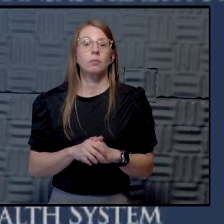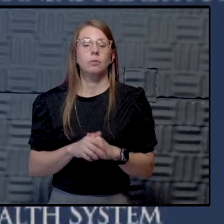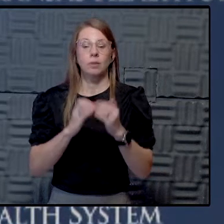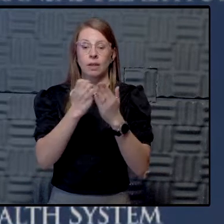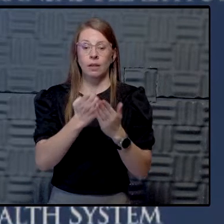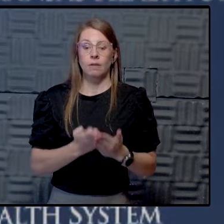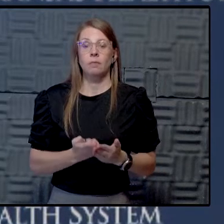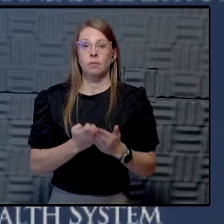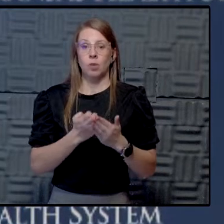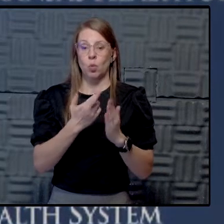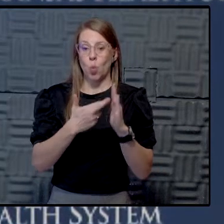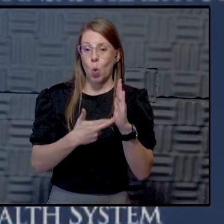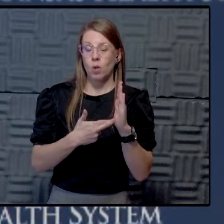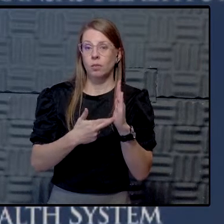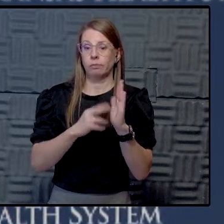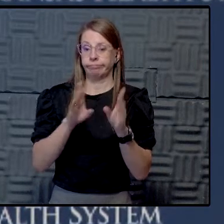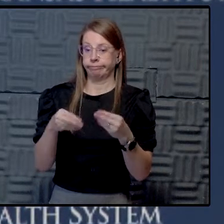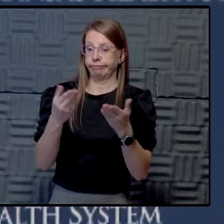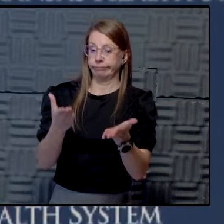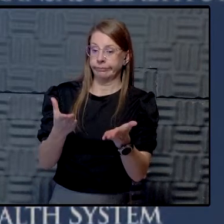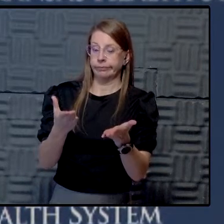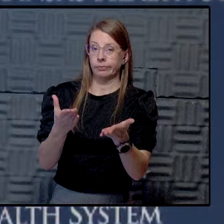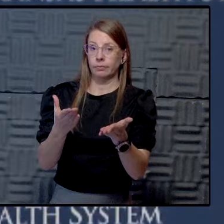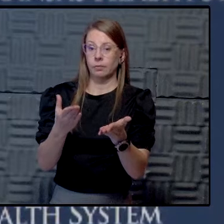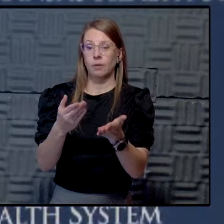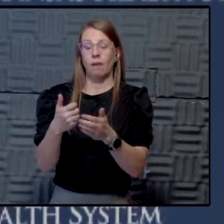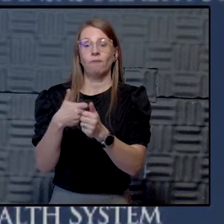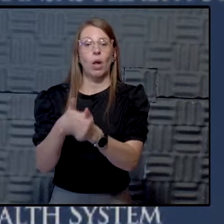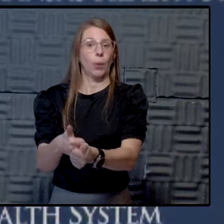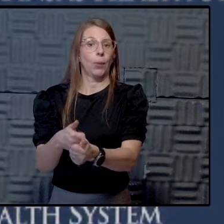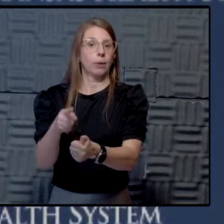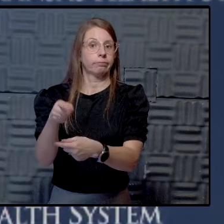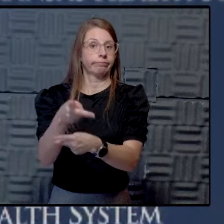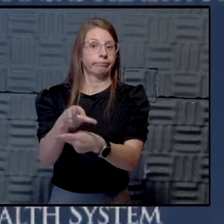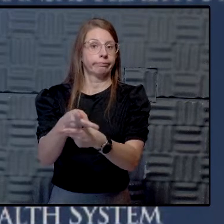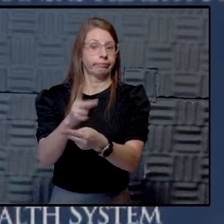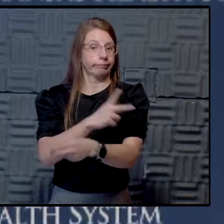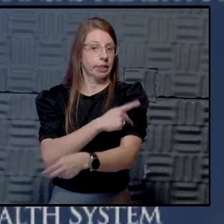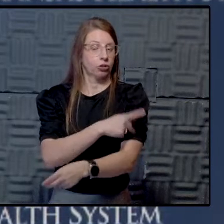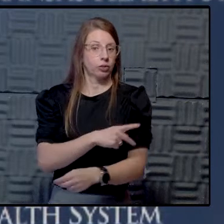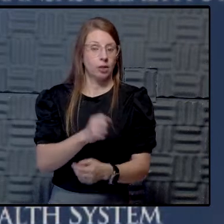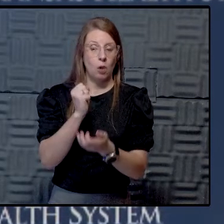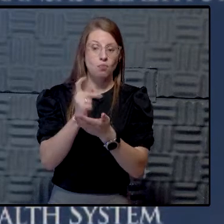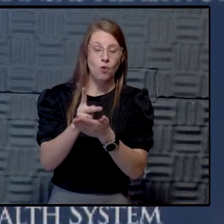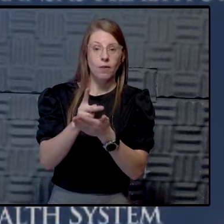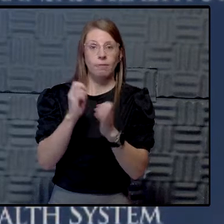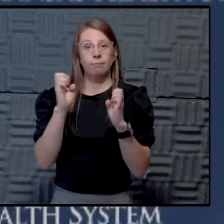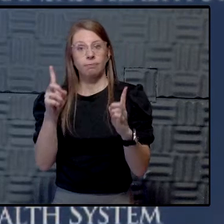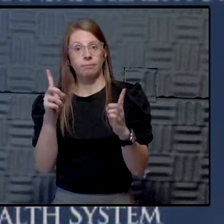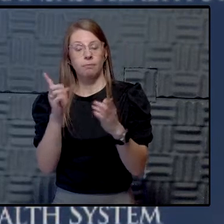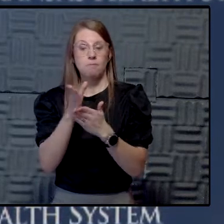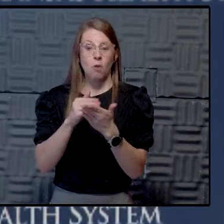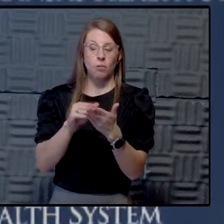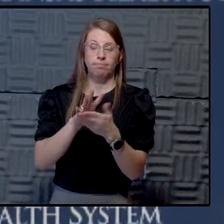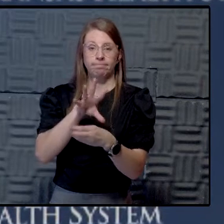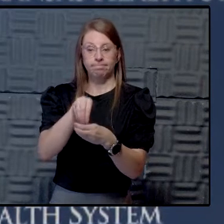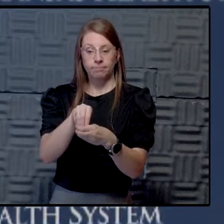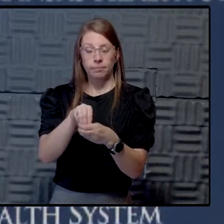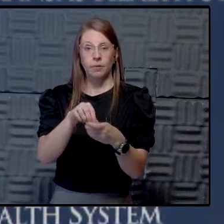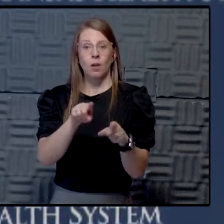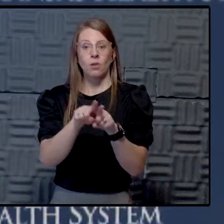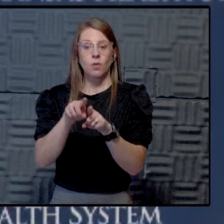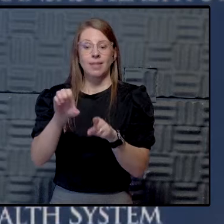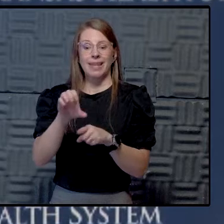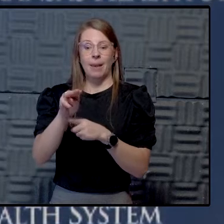evidence-based protocols and guidelines for which the providers are using when they take care of patients, approving the educational content and delivery of